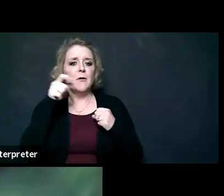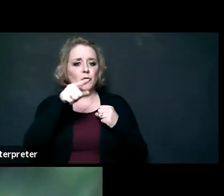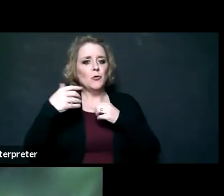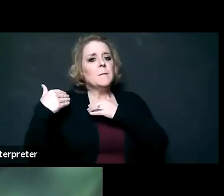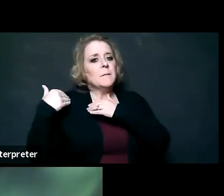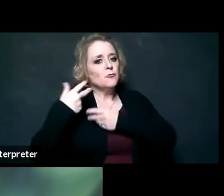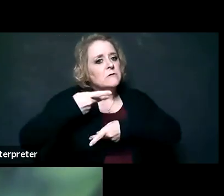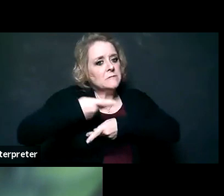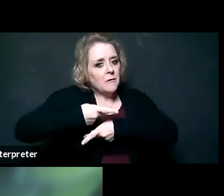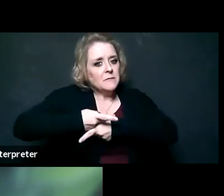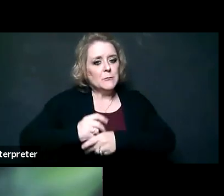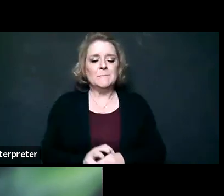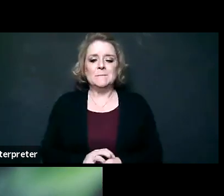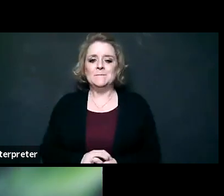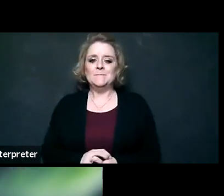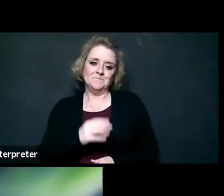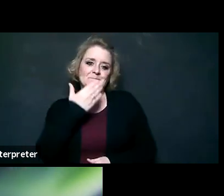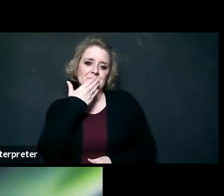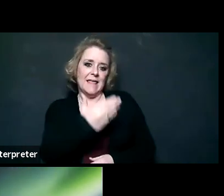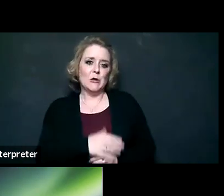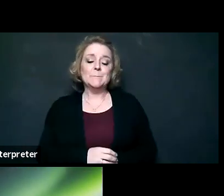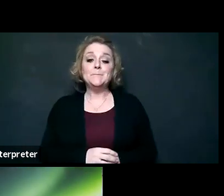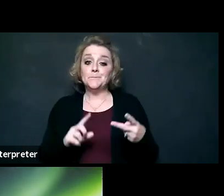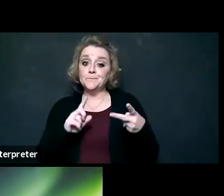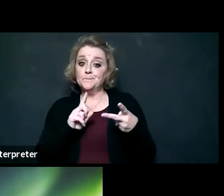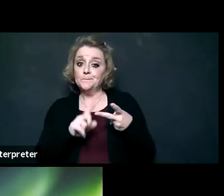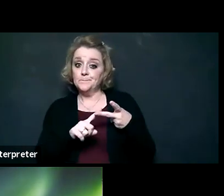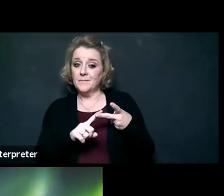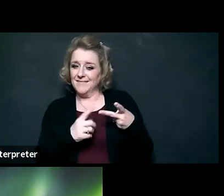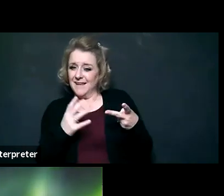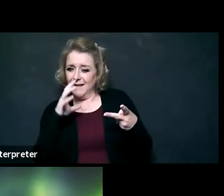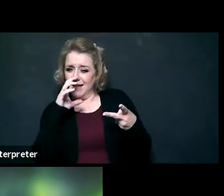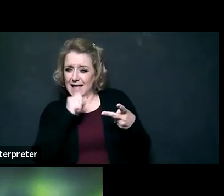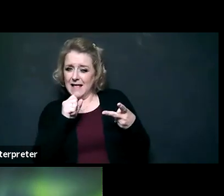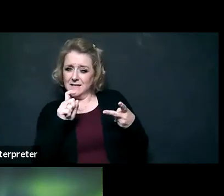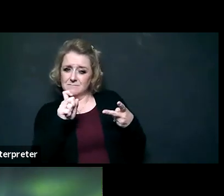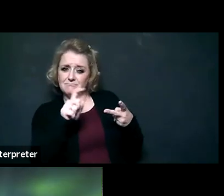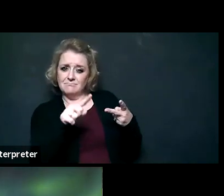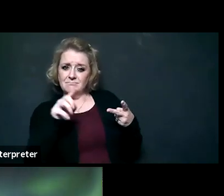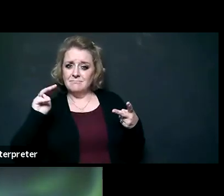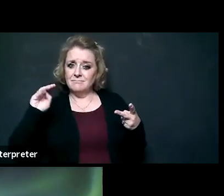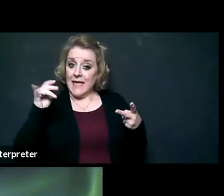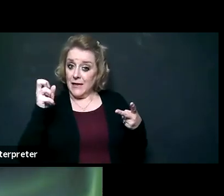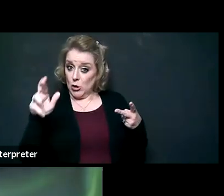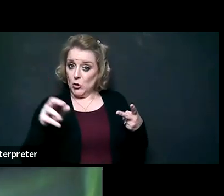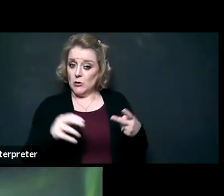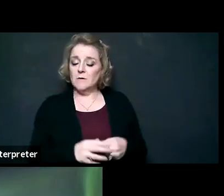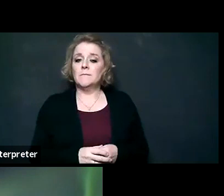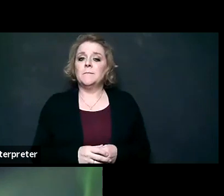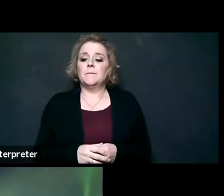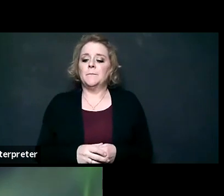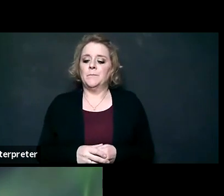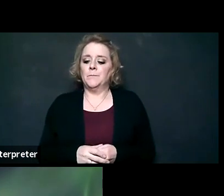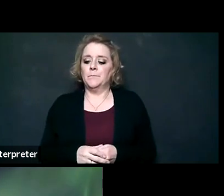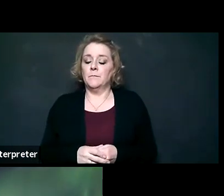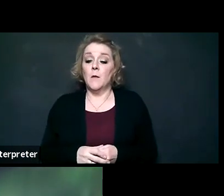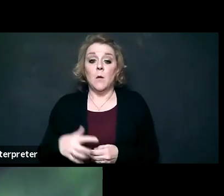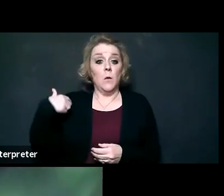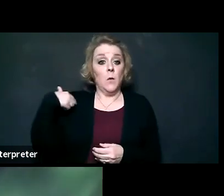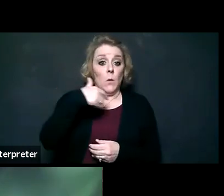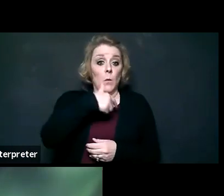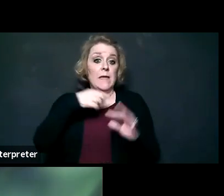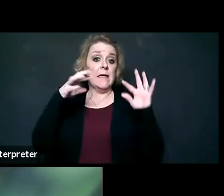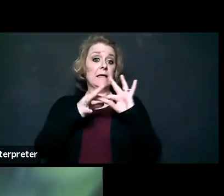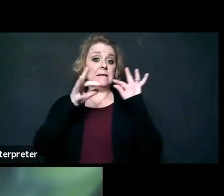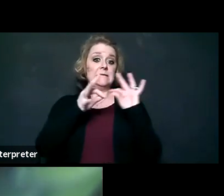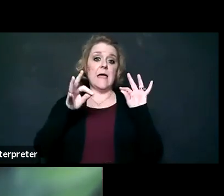Thank you. The second question, I guess it goes to the mayor. You know, we say we're all